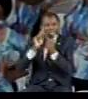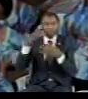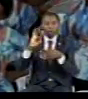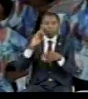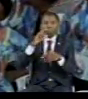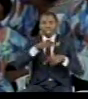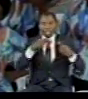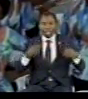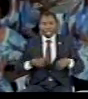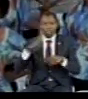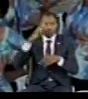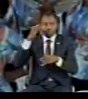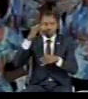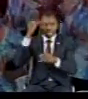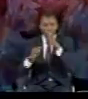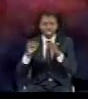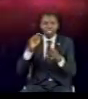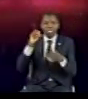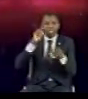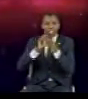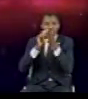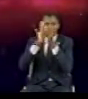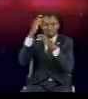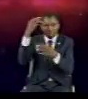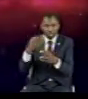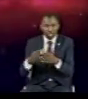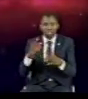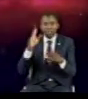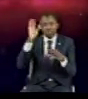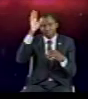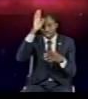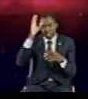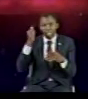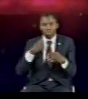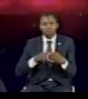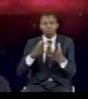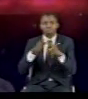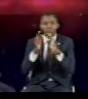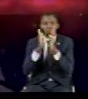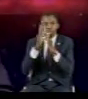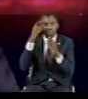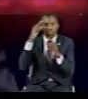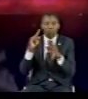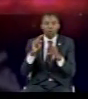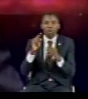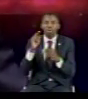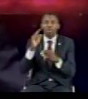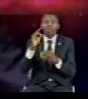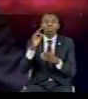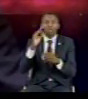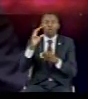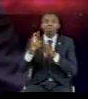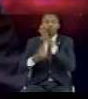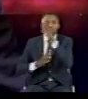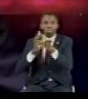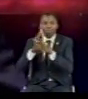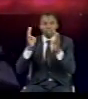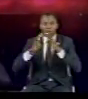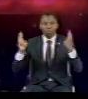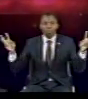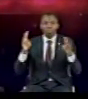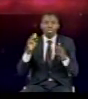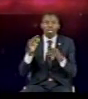in Jesus' name. Father, we want to pray for global disasters. My brethren, join me that to pray for